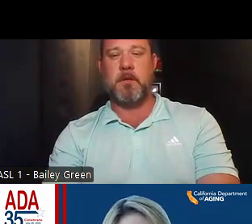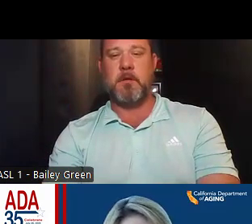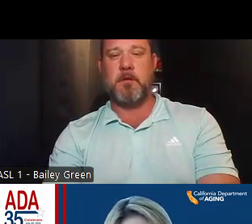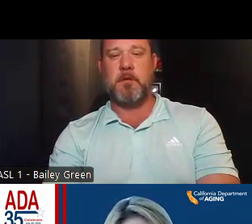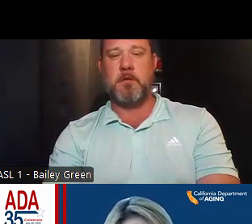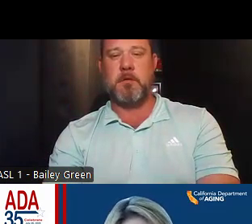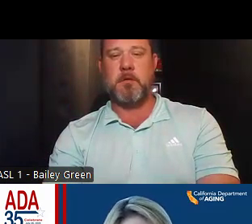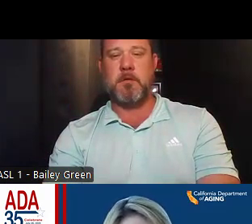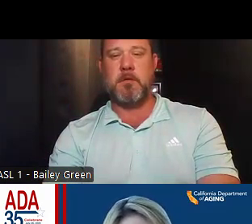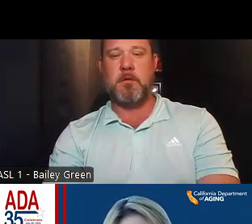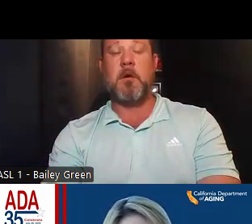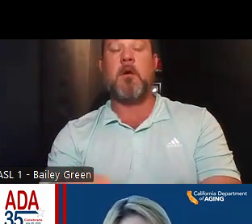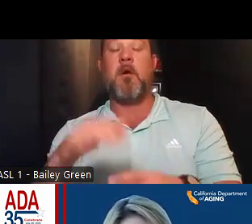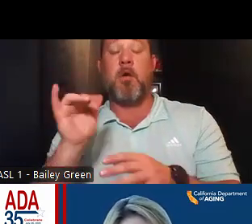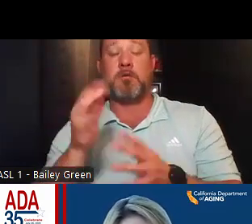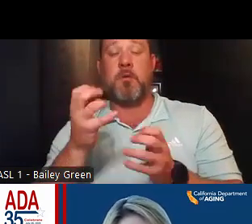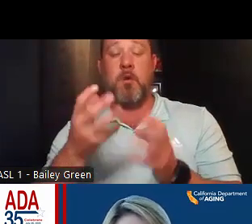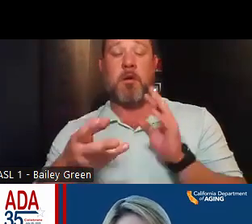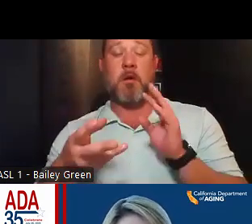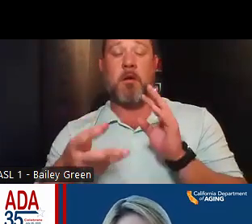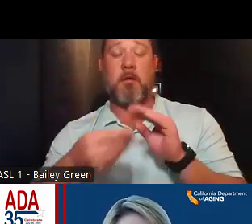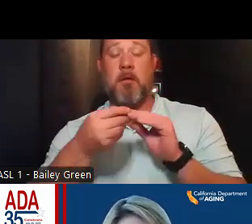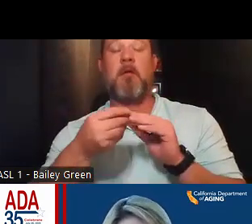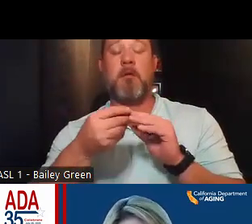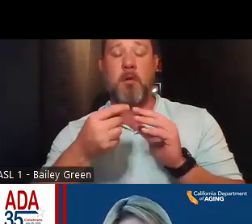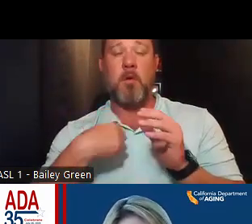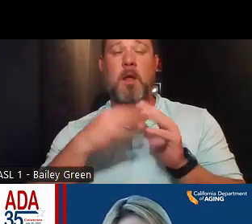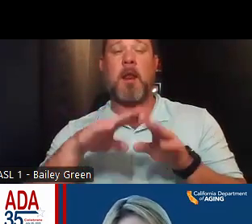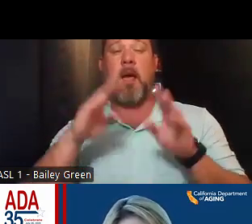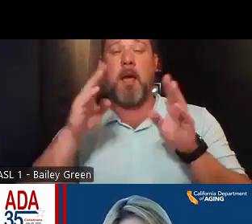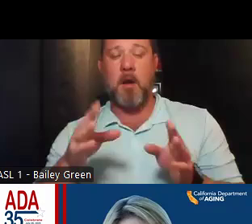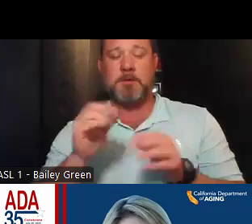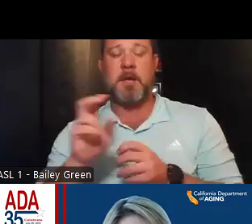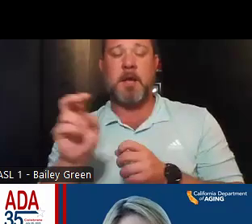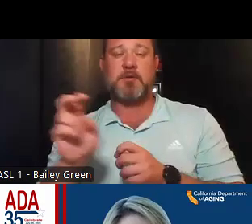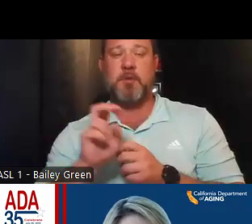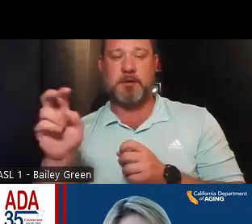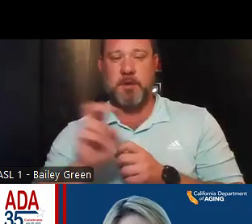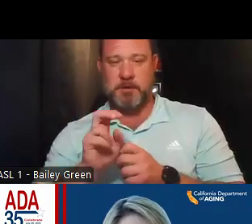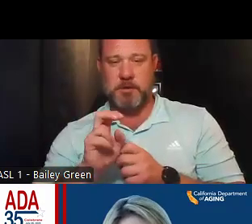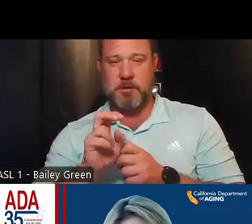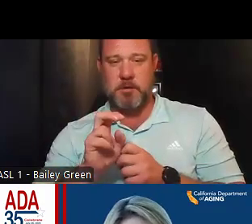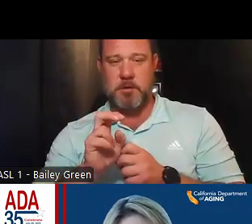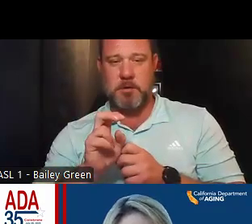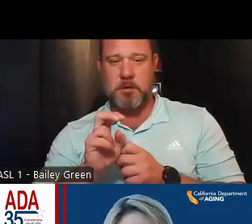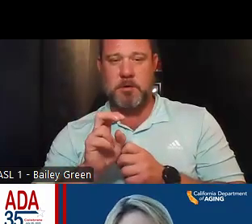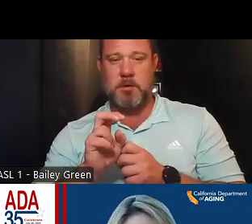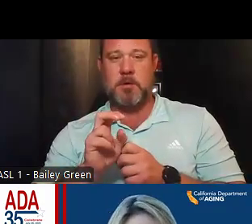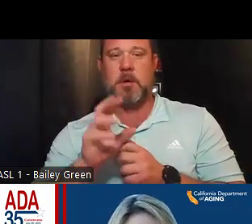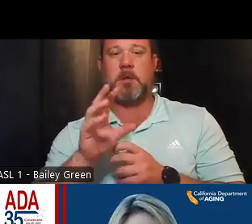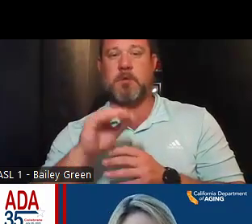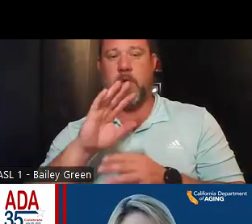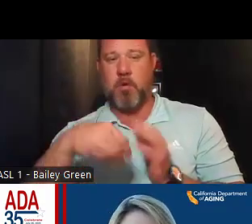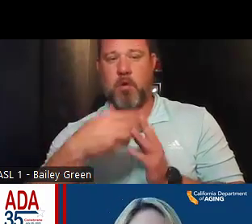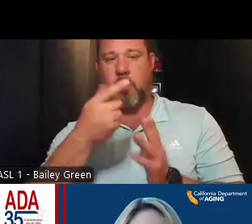I also want to note that in addition to this, we included housing and transportation, as well as all of